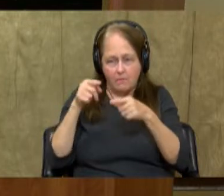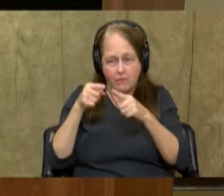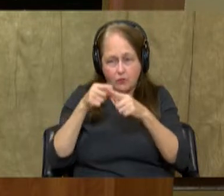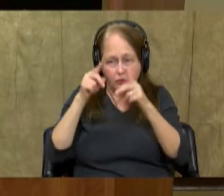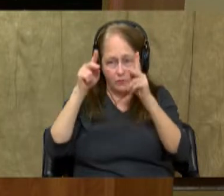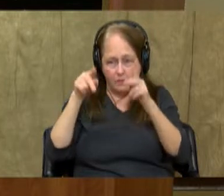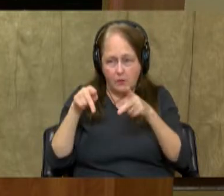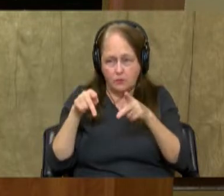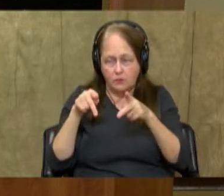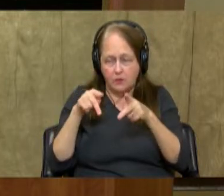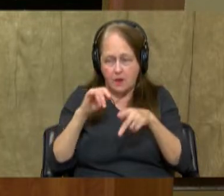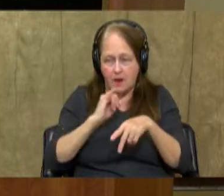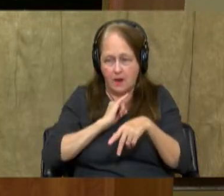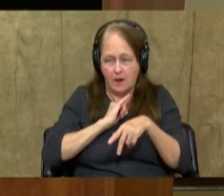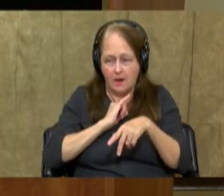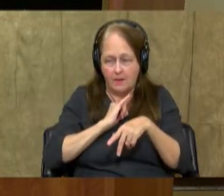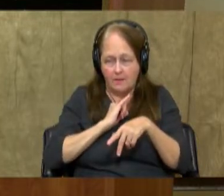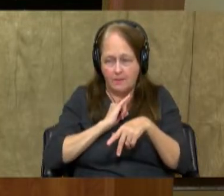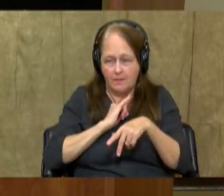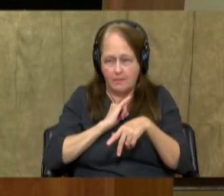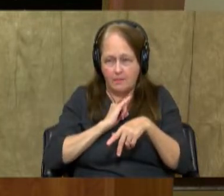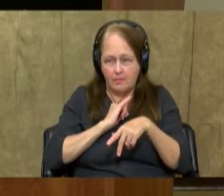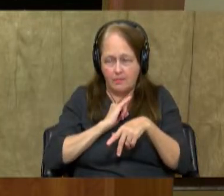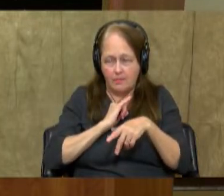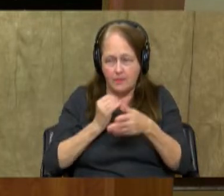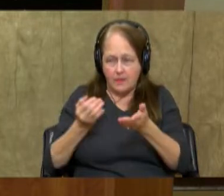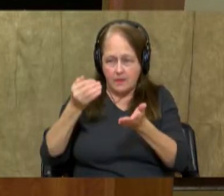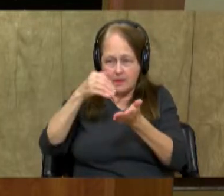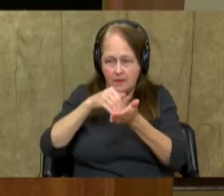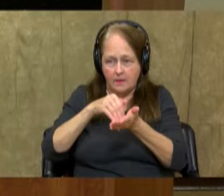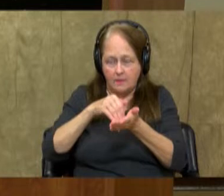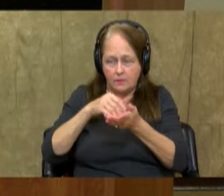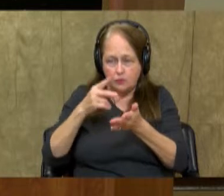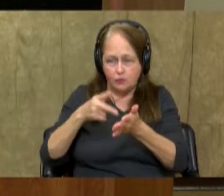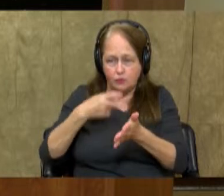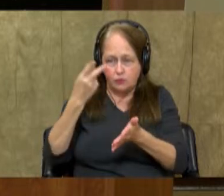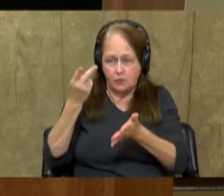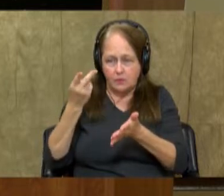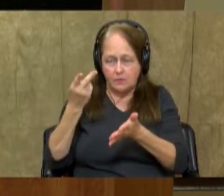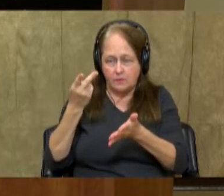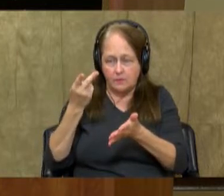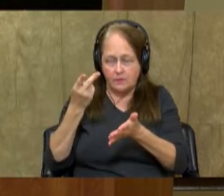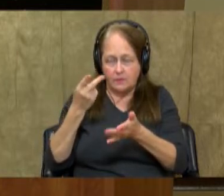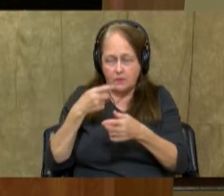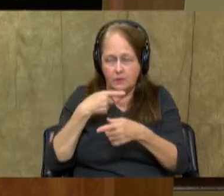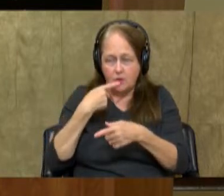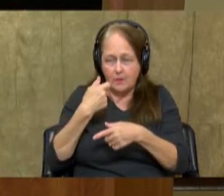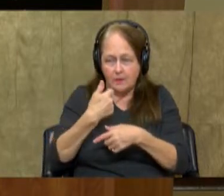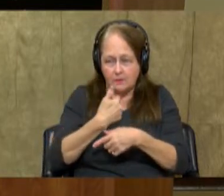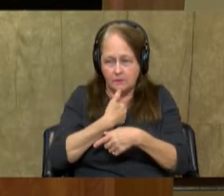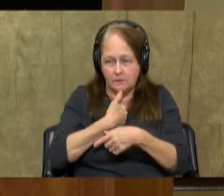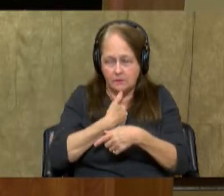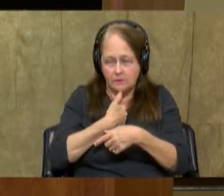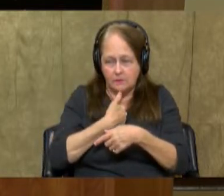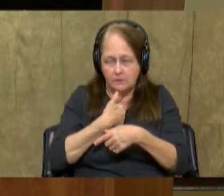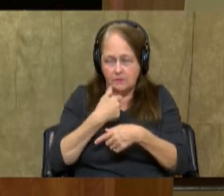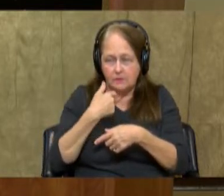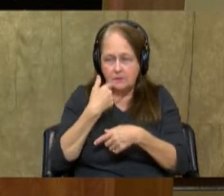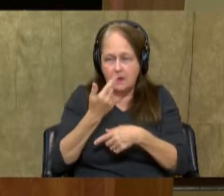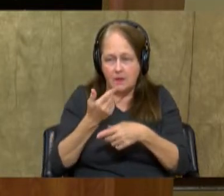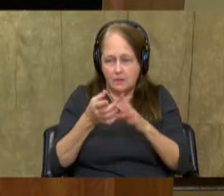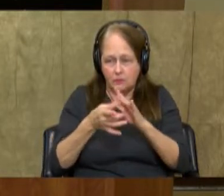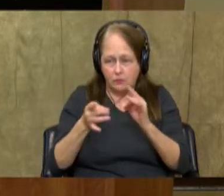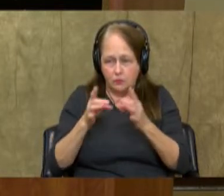person. I, he used I again over here. So we know that he's talking about himself. We know that he's the one telling the